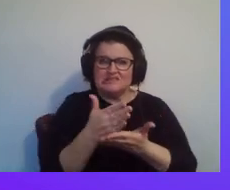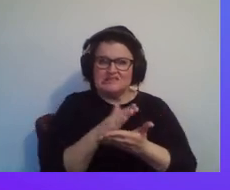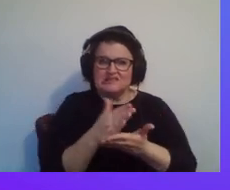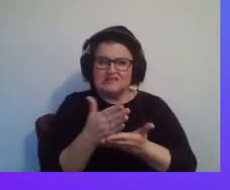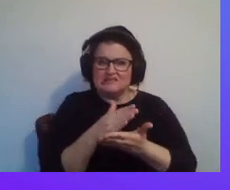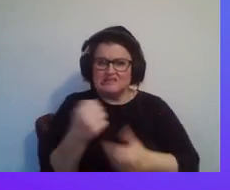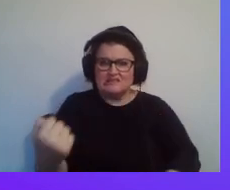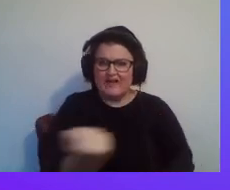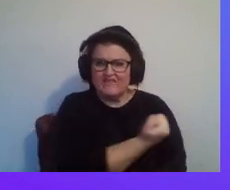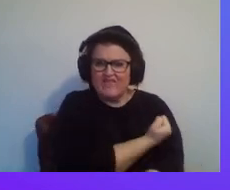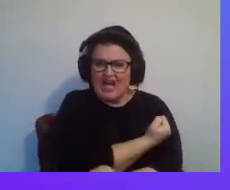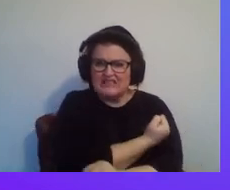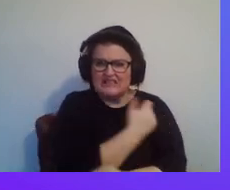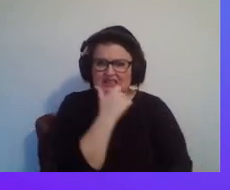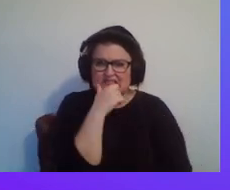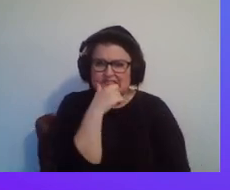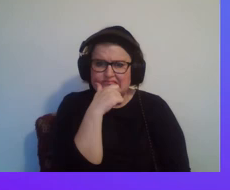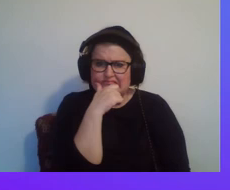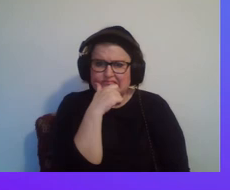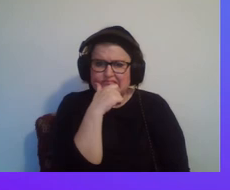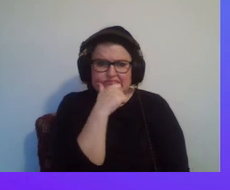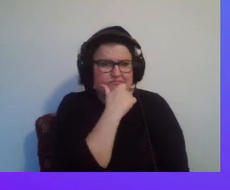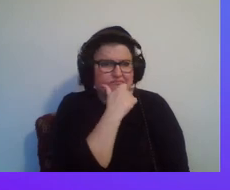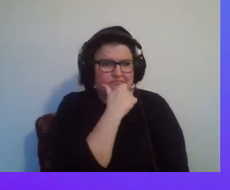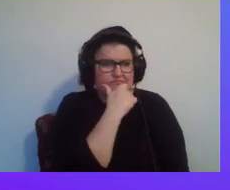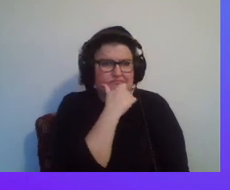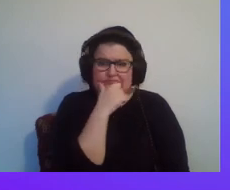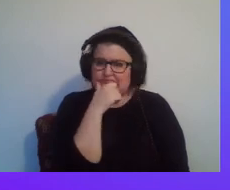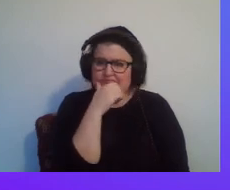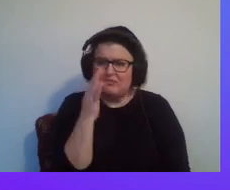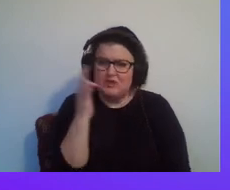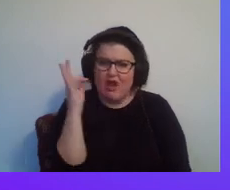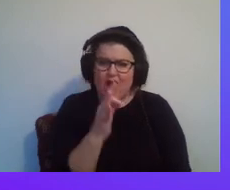And I guess I want to turn to you first, Dr. Yogi, because